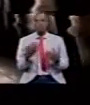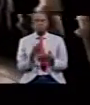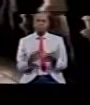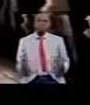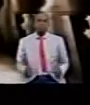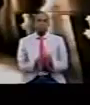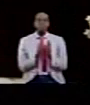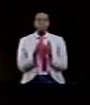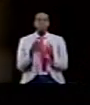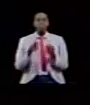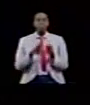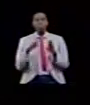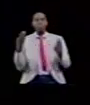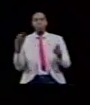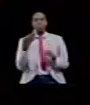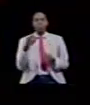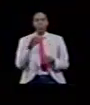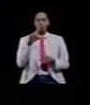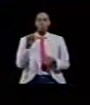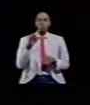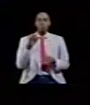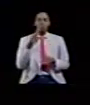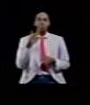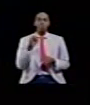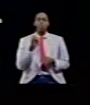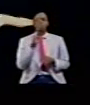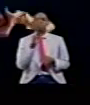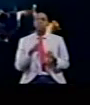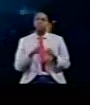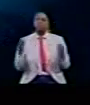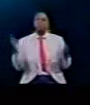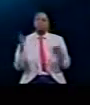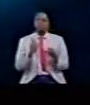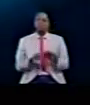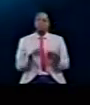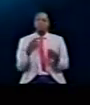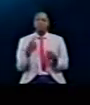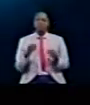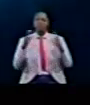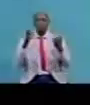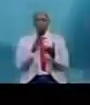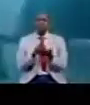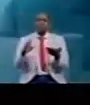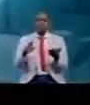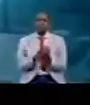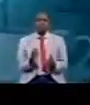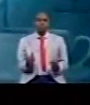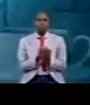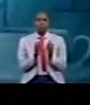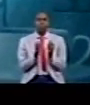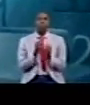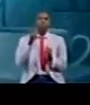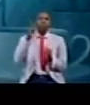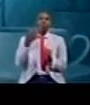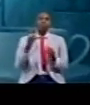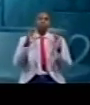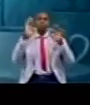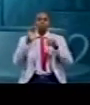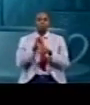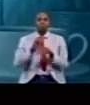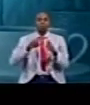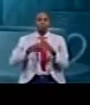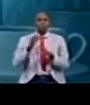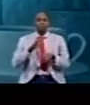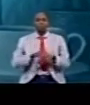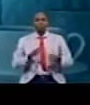temptation and pressure they are faced with is much more than what we were faced with when we're growing up. We want to pray right now for